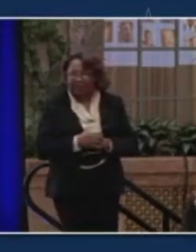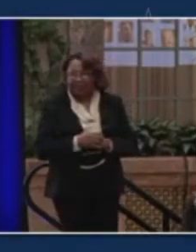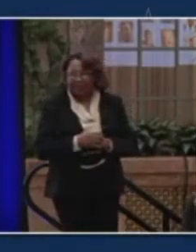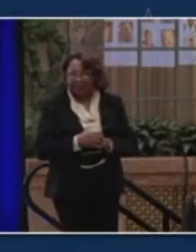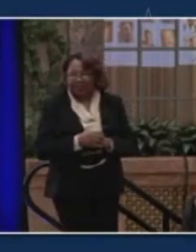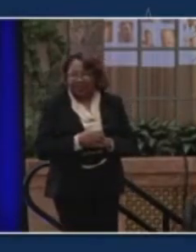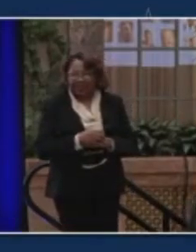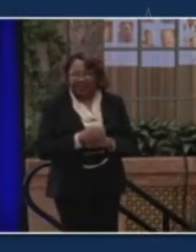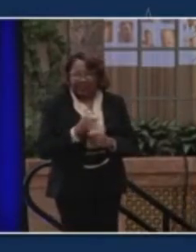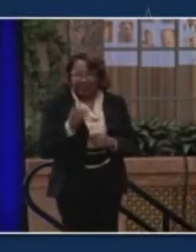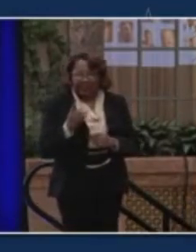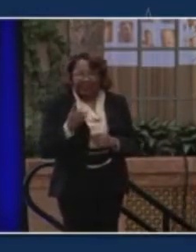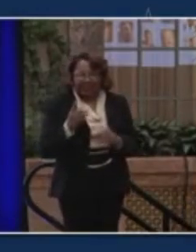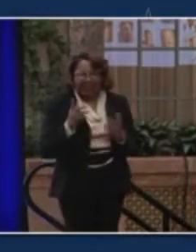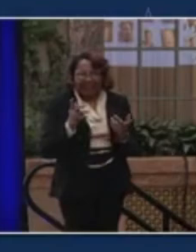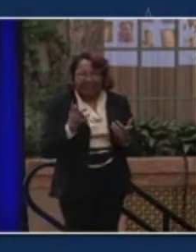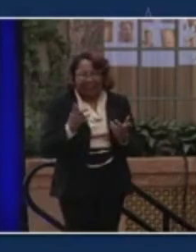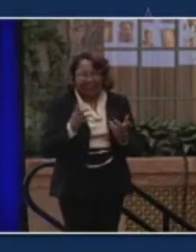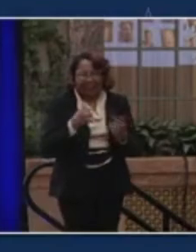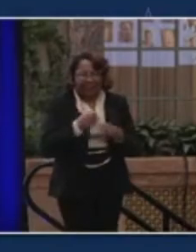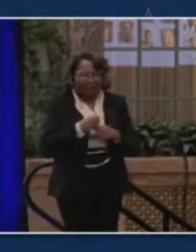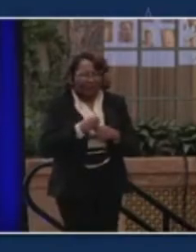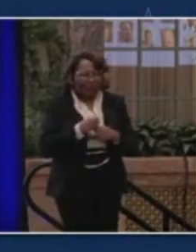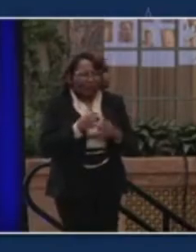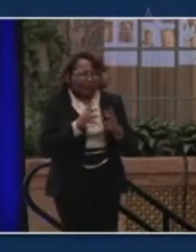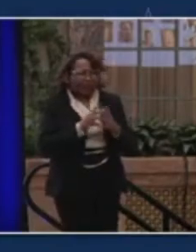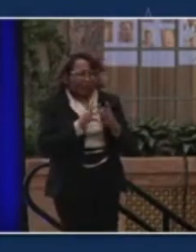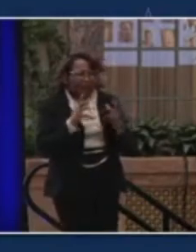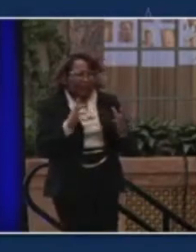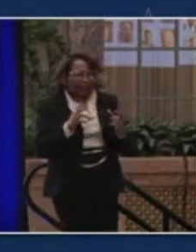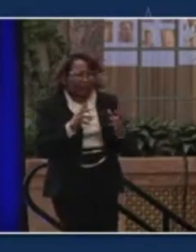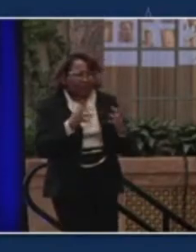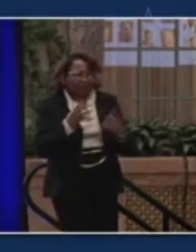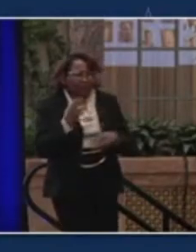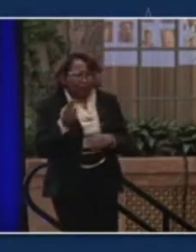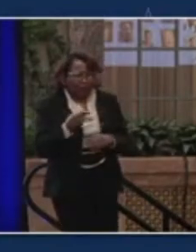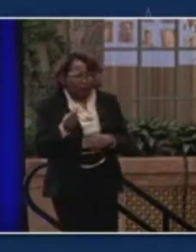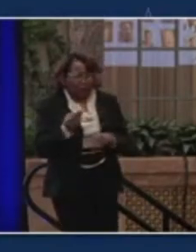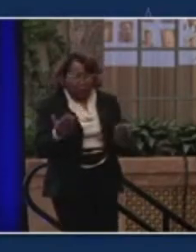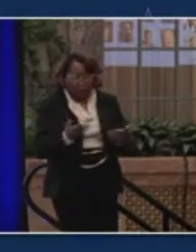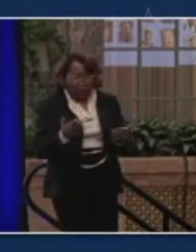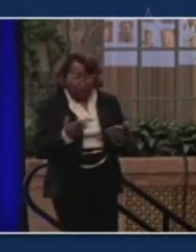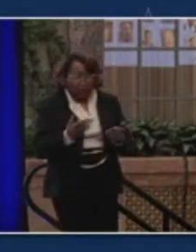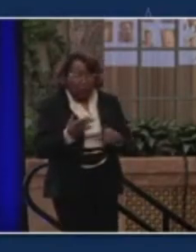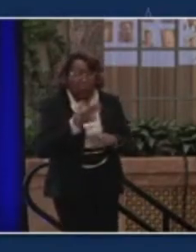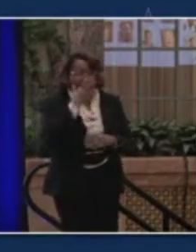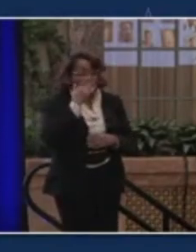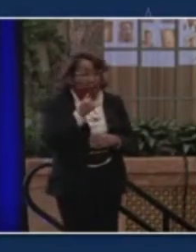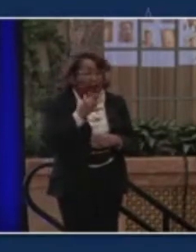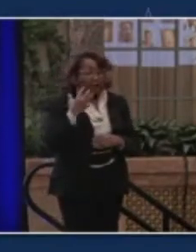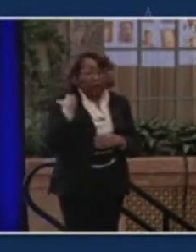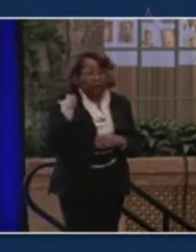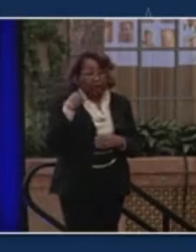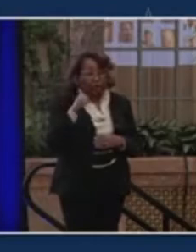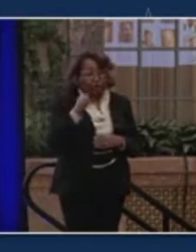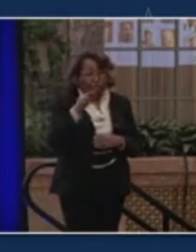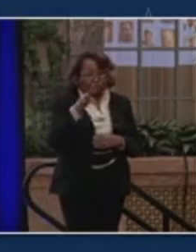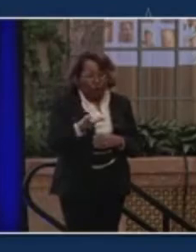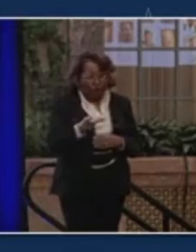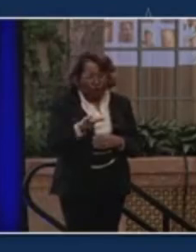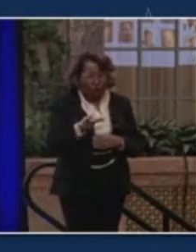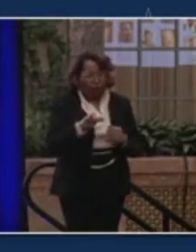You know, there's a lot of history in this room that people need to know. It was Dolores Wood. I guess Mayor Sawyer became the mayor after